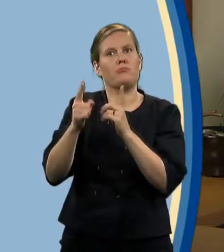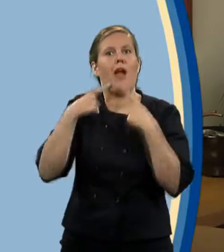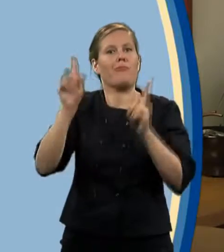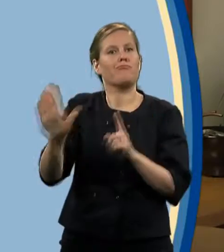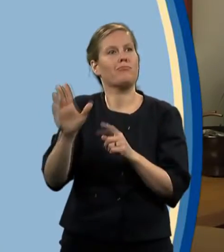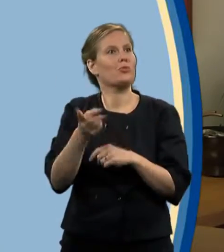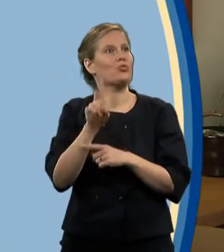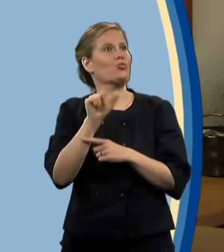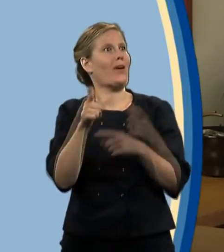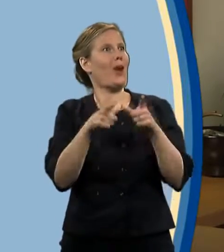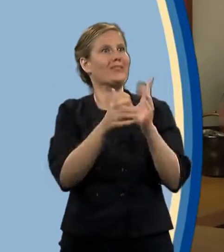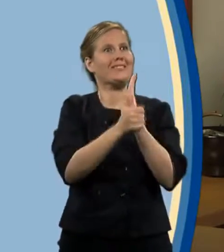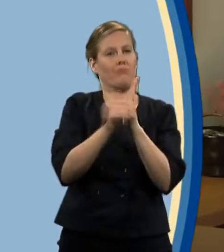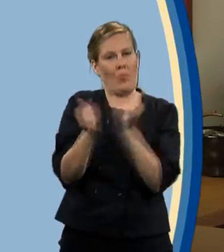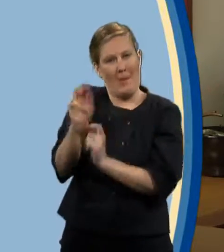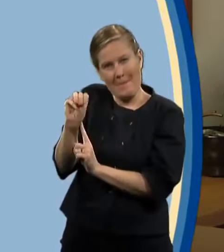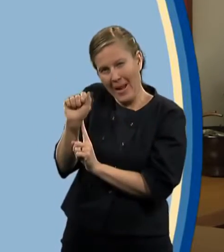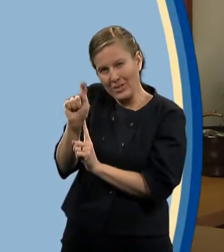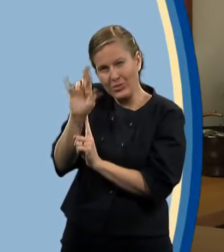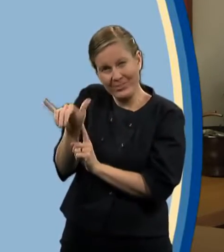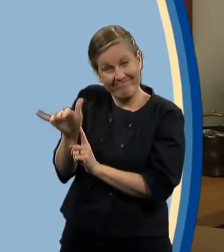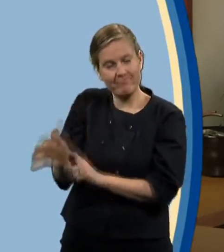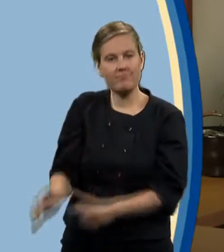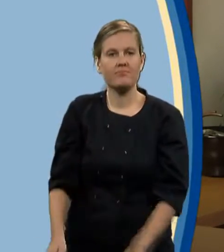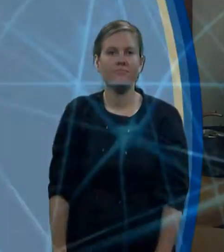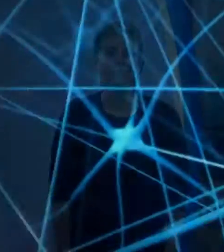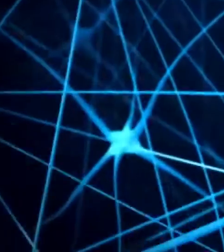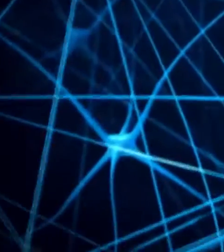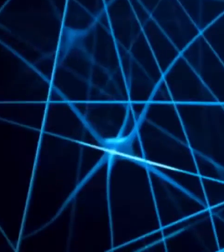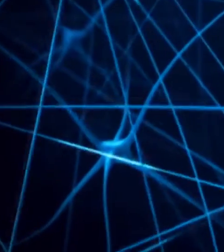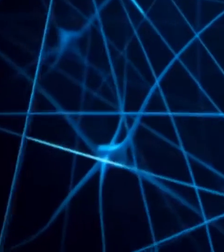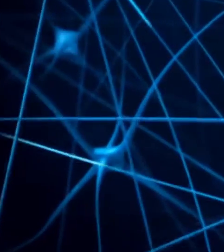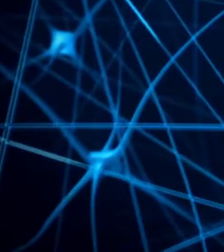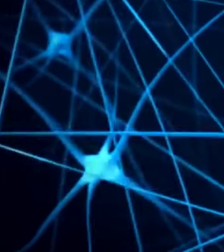optimal dual language mastery and success.